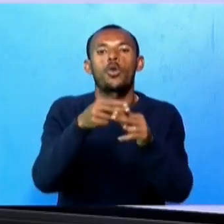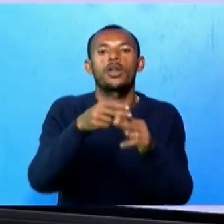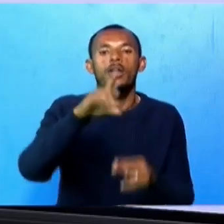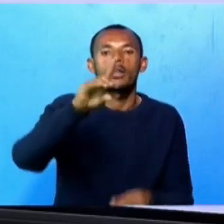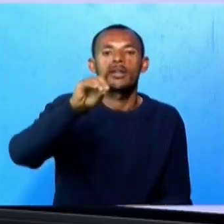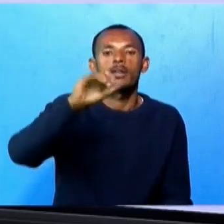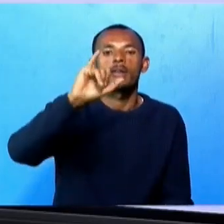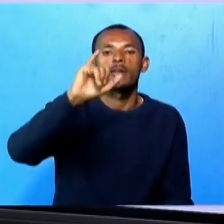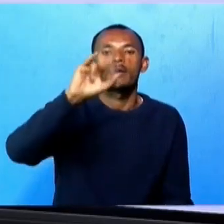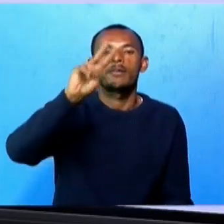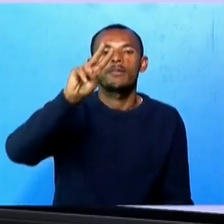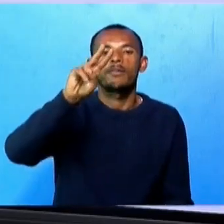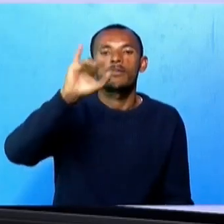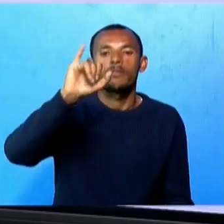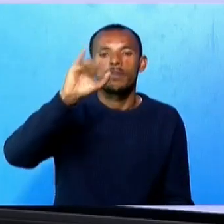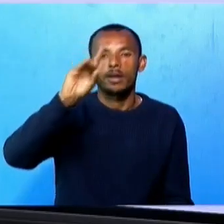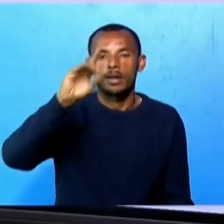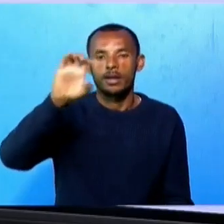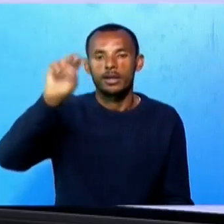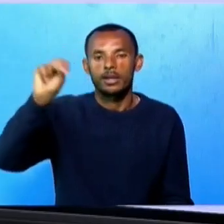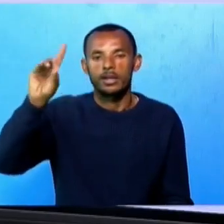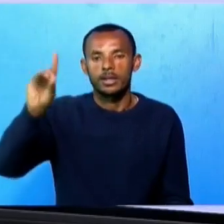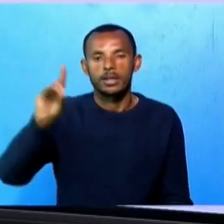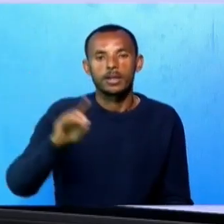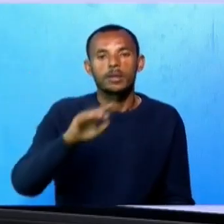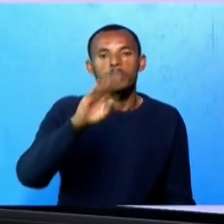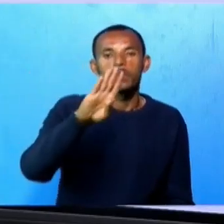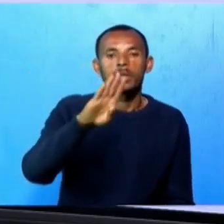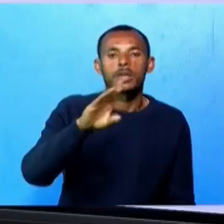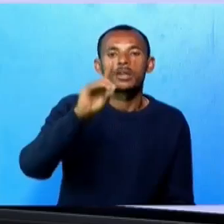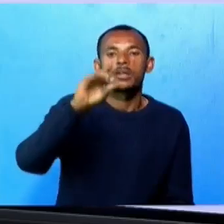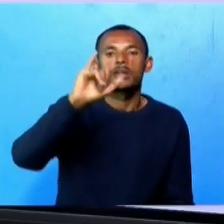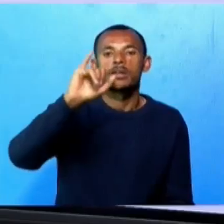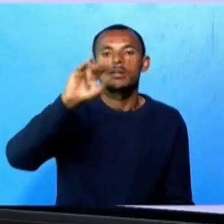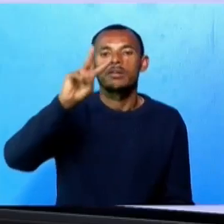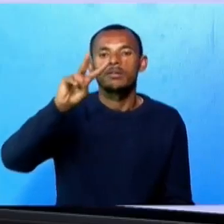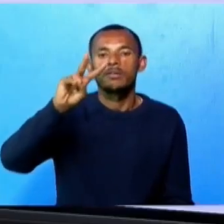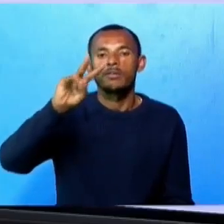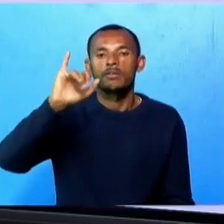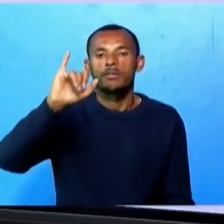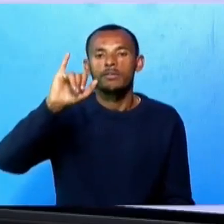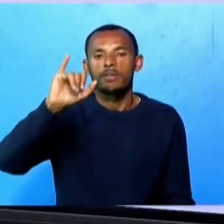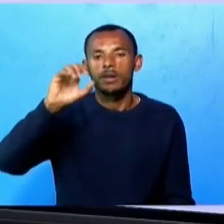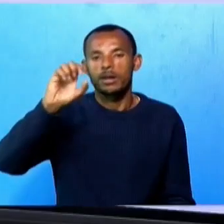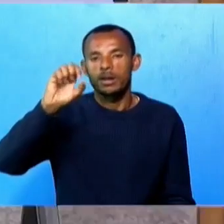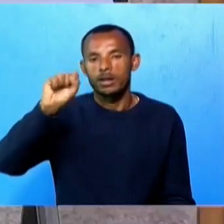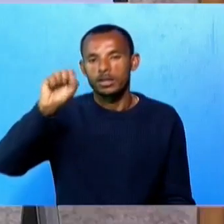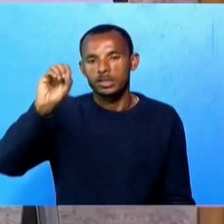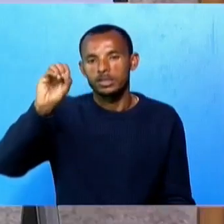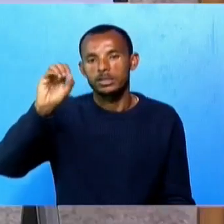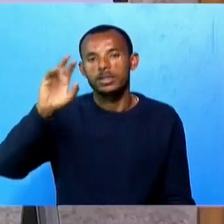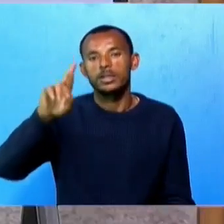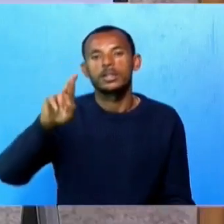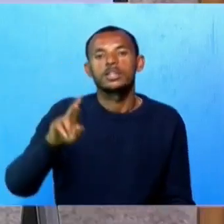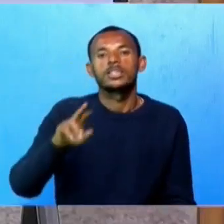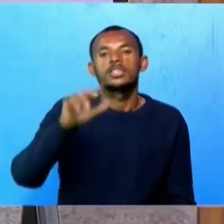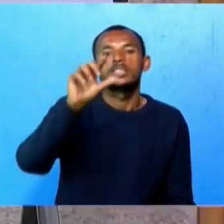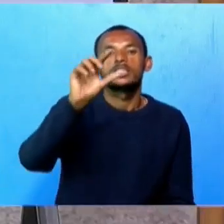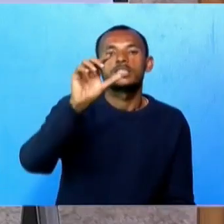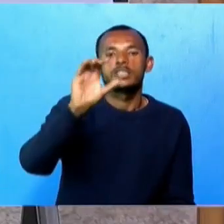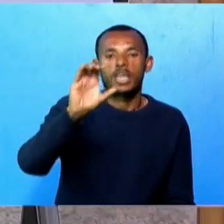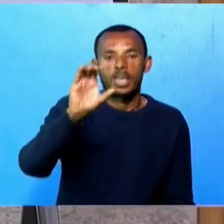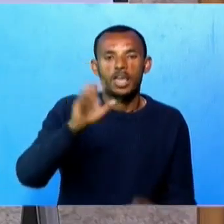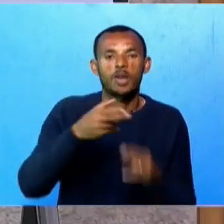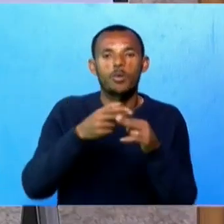dividend, B is called divisor, and C is called quotient, okay? You need to be